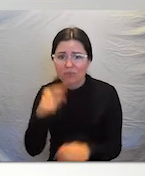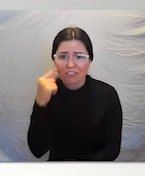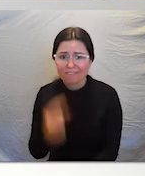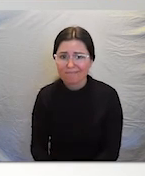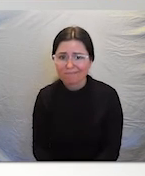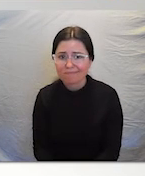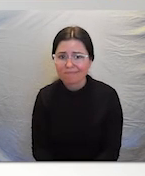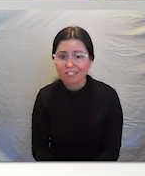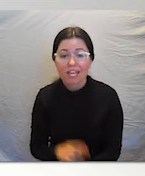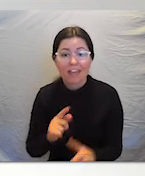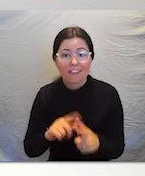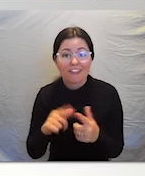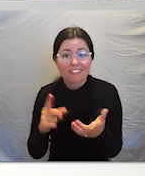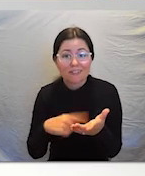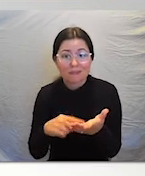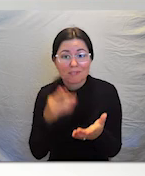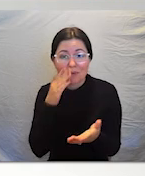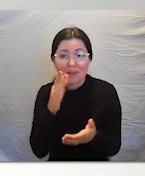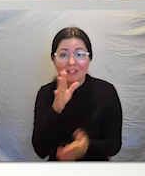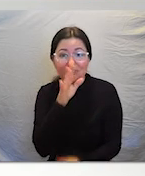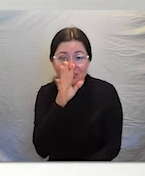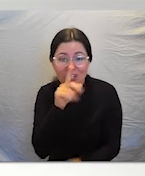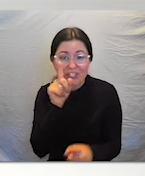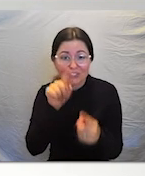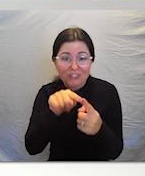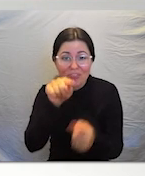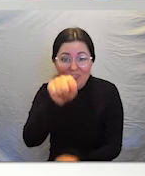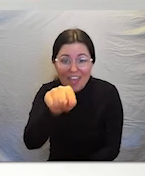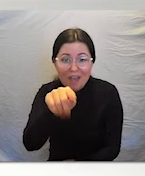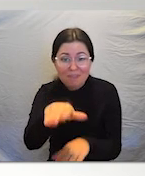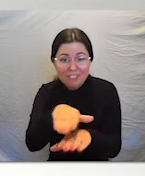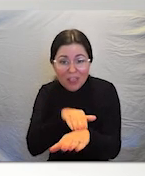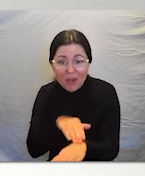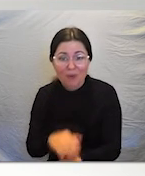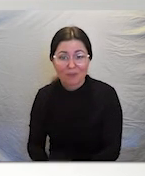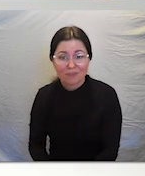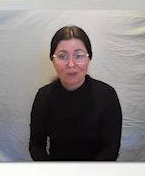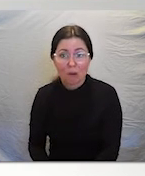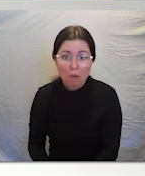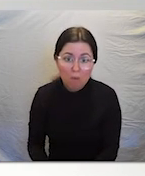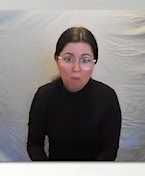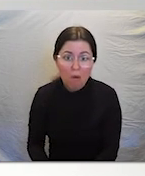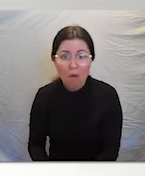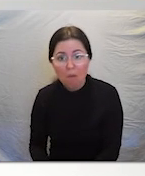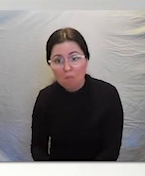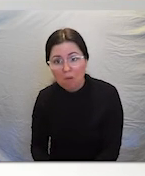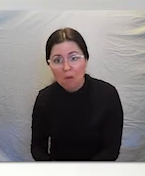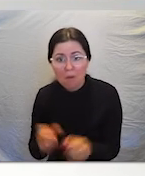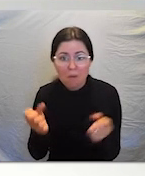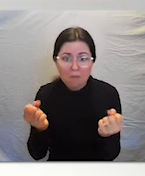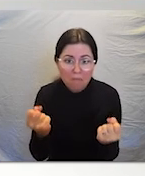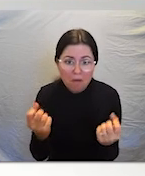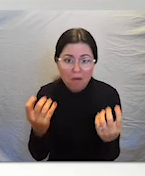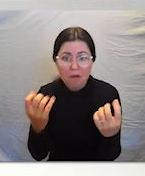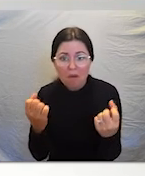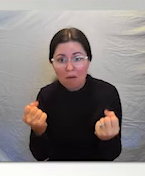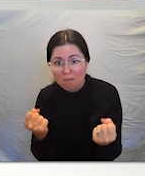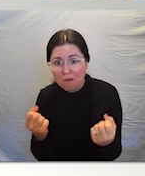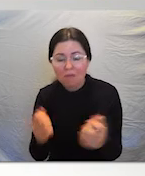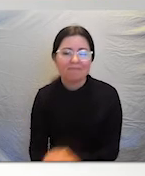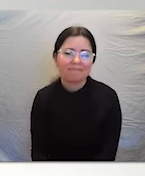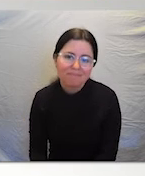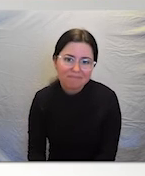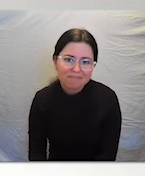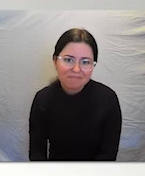to them slow right back to see how it makes them feel. Because it's not only that too, it's